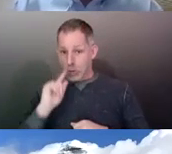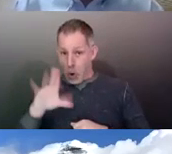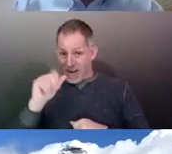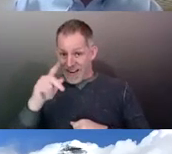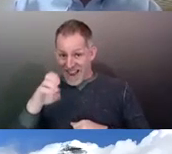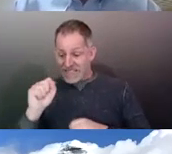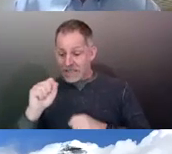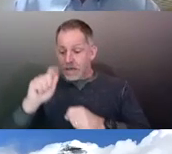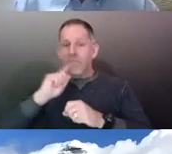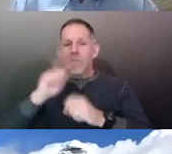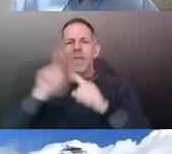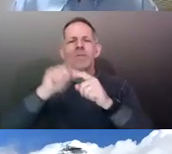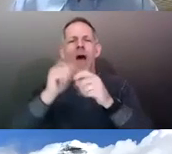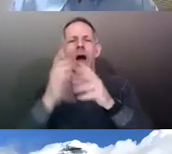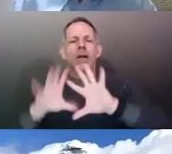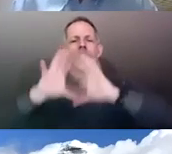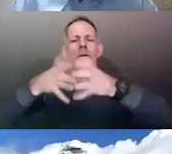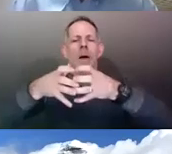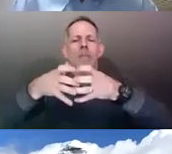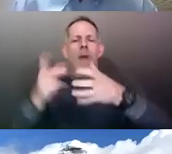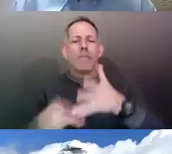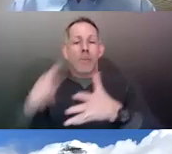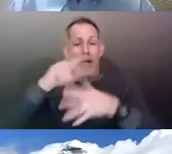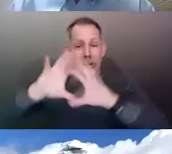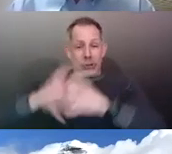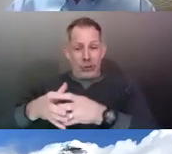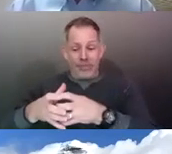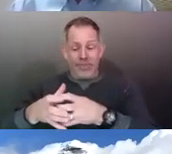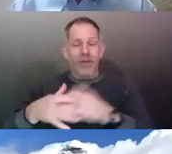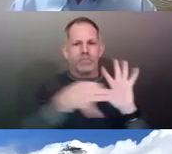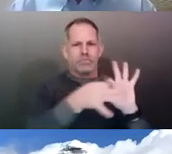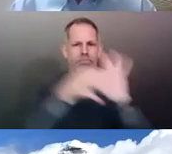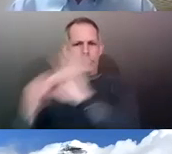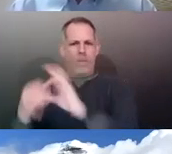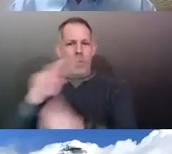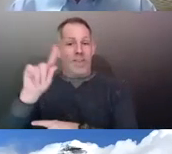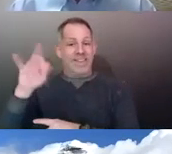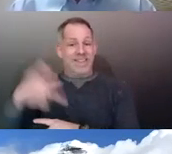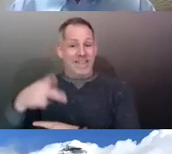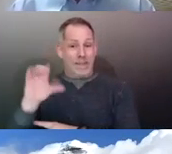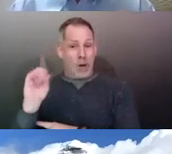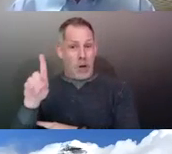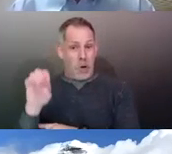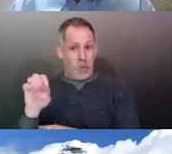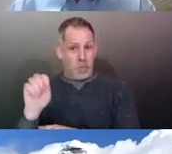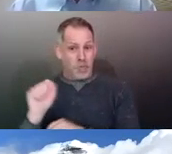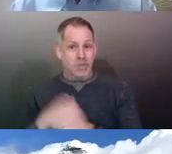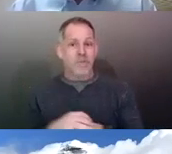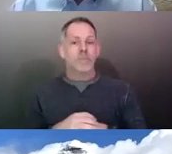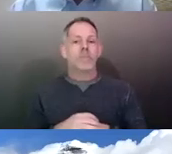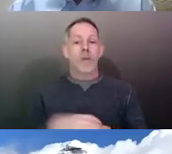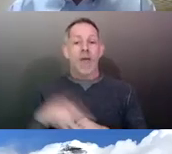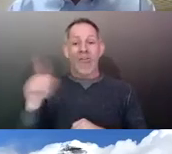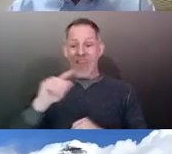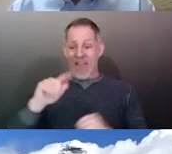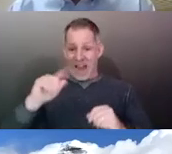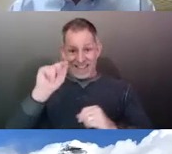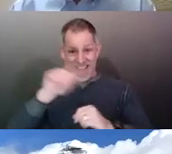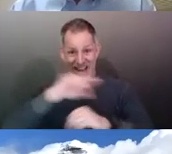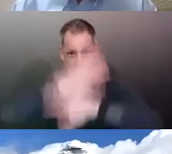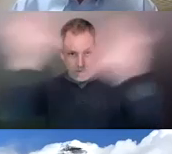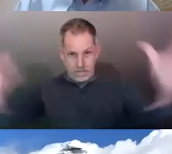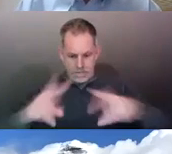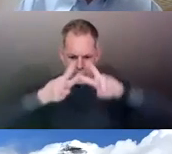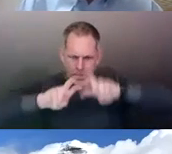zip codes, using as because that's the census data provides us population by zip code. The darker the shade of